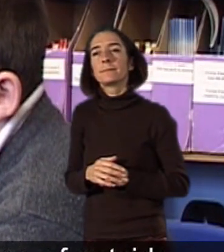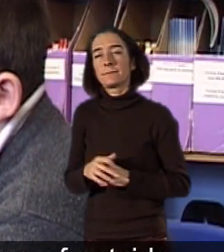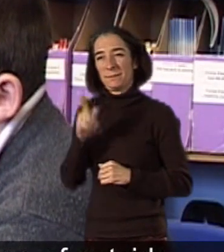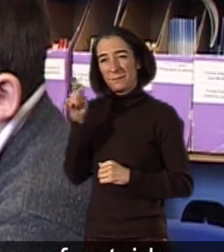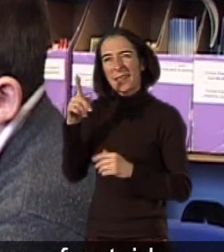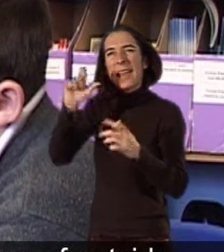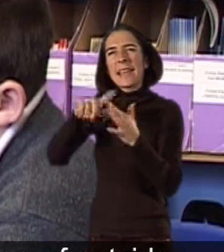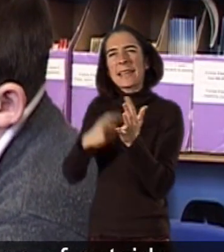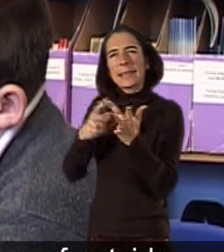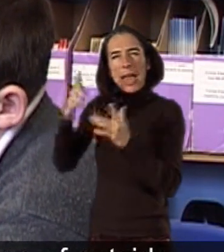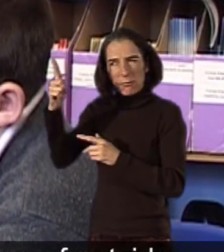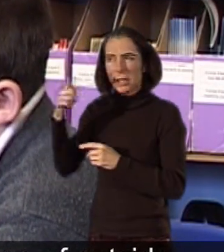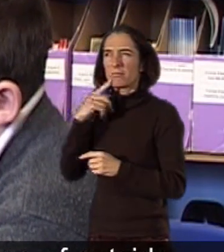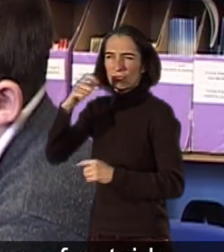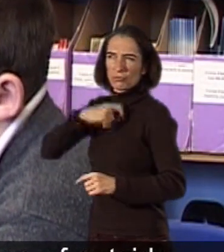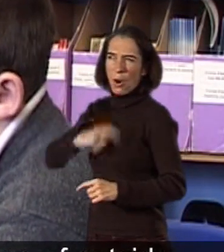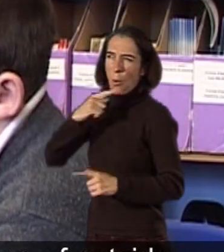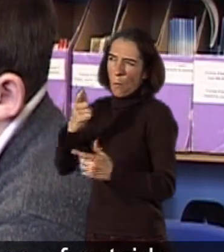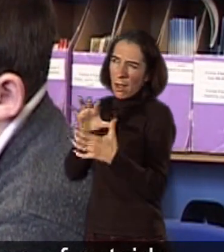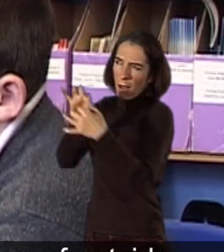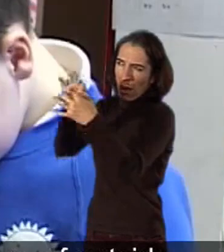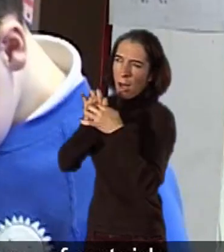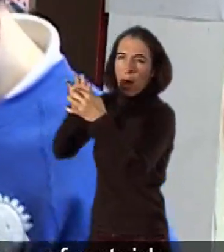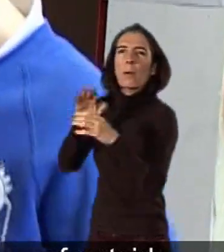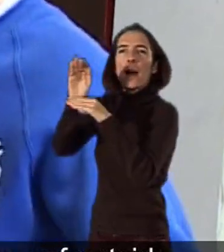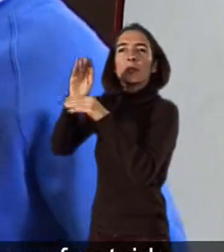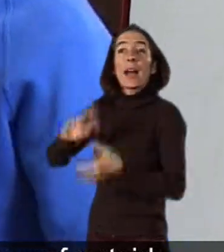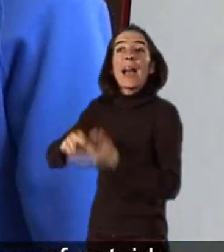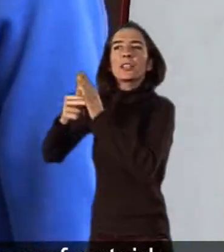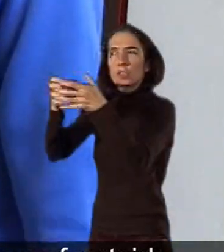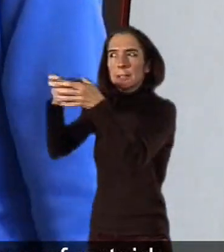up good relationships with a wide range of outside agencies.